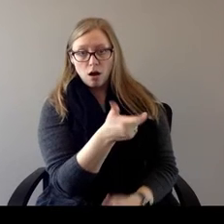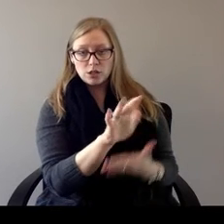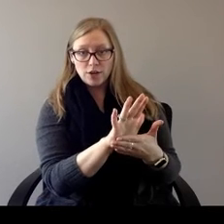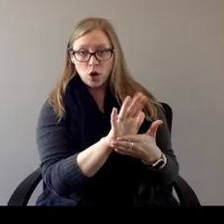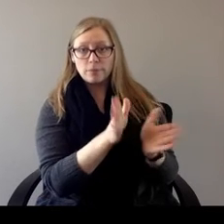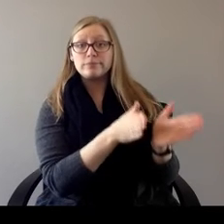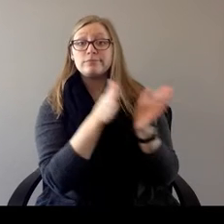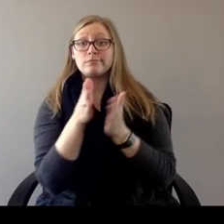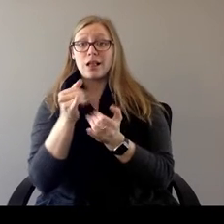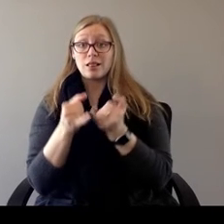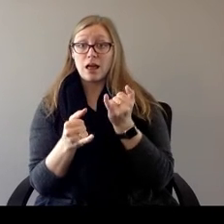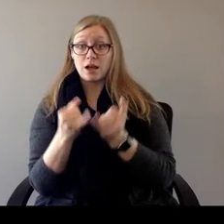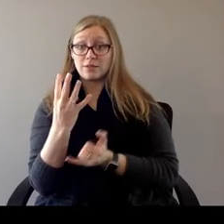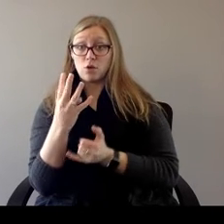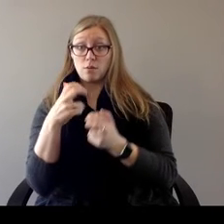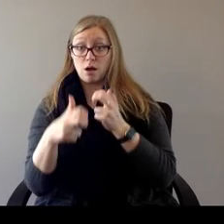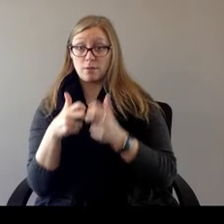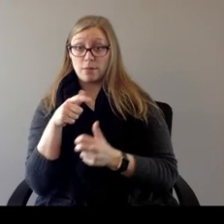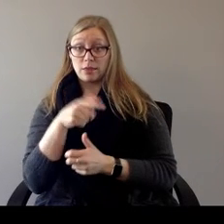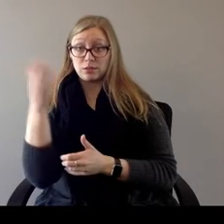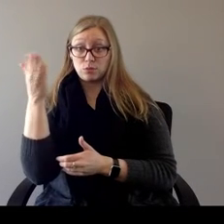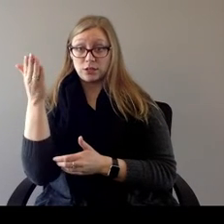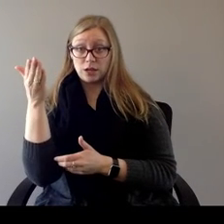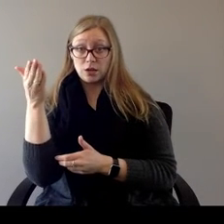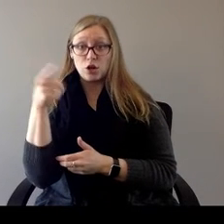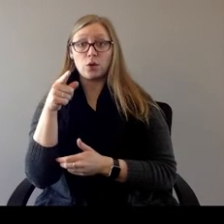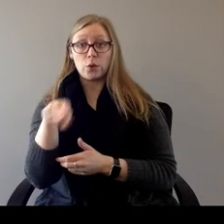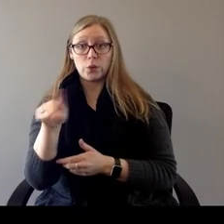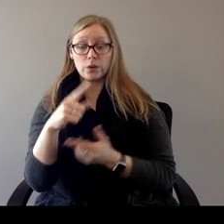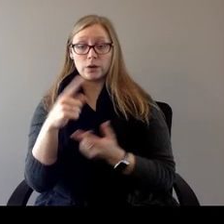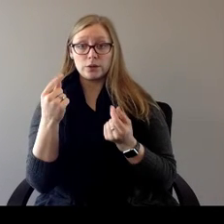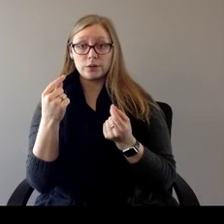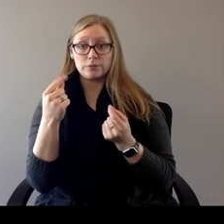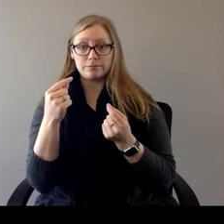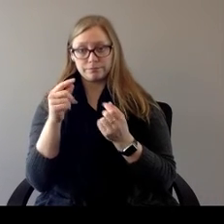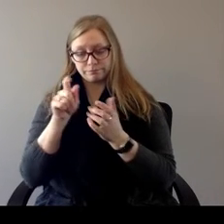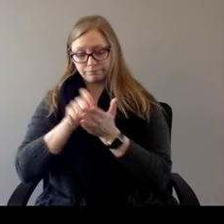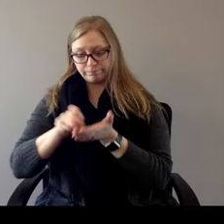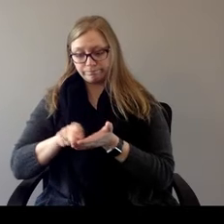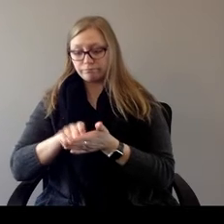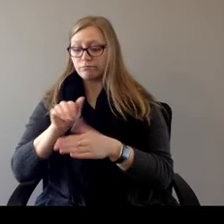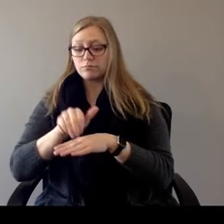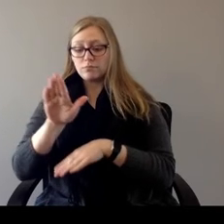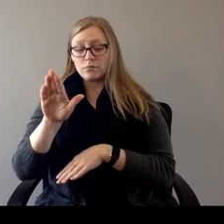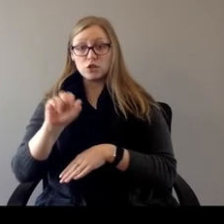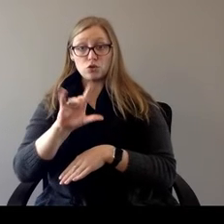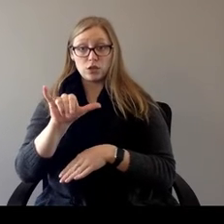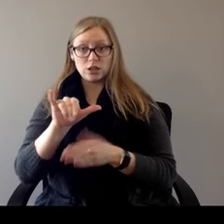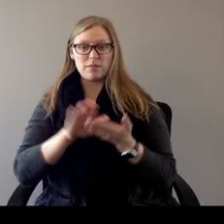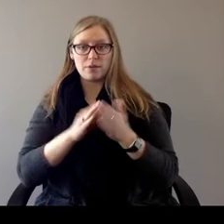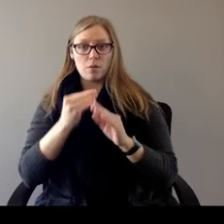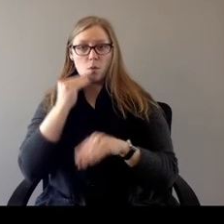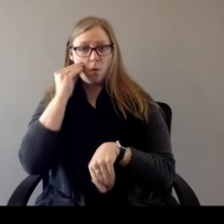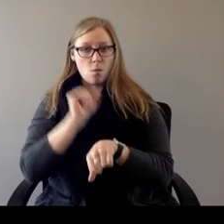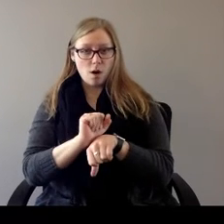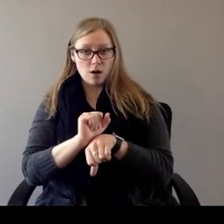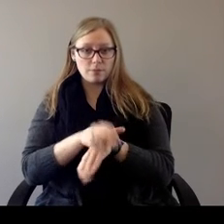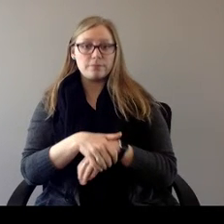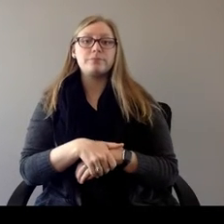four problems on this presentation you're going to submit to Schoology as an assignment.